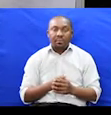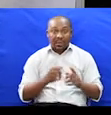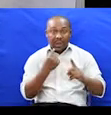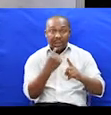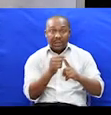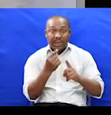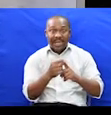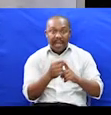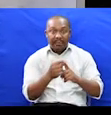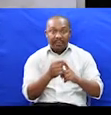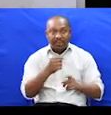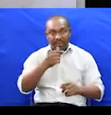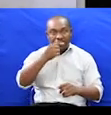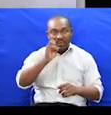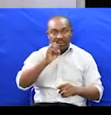terms.